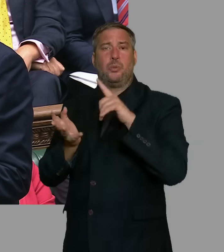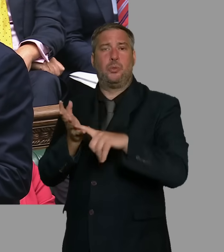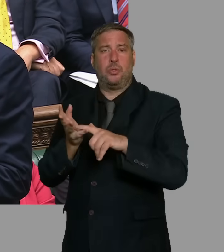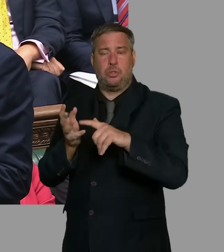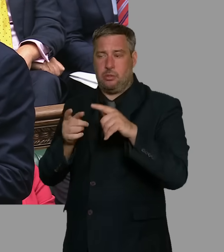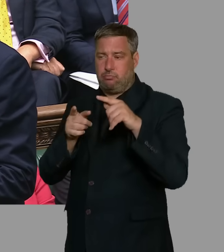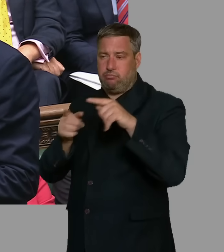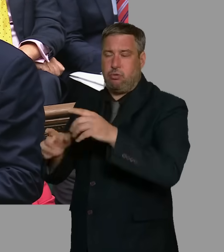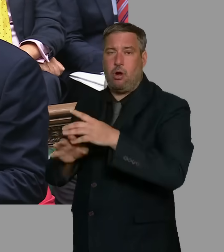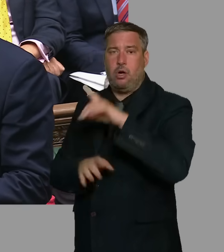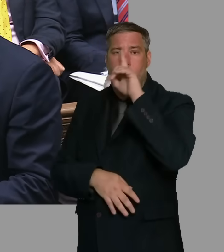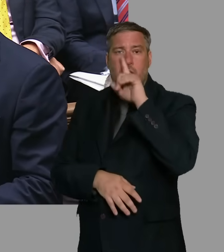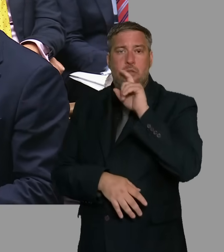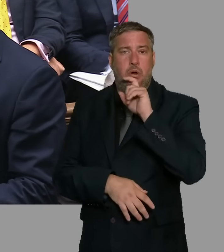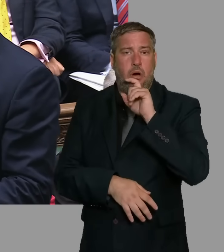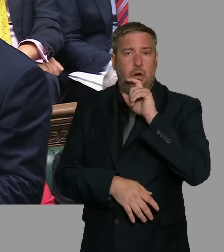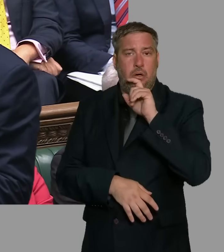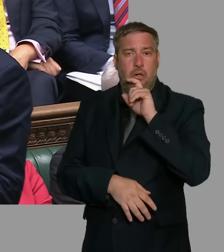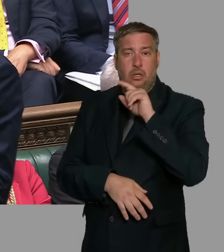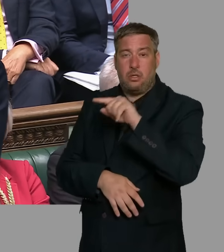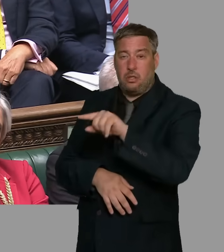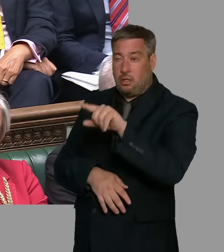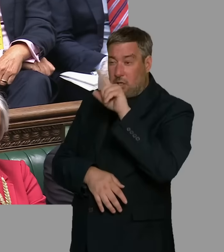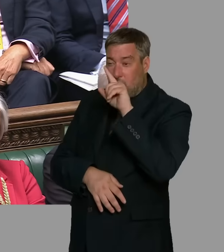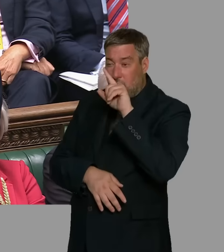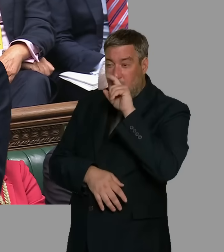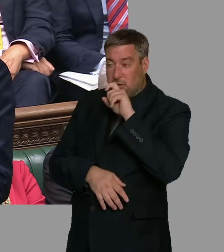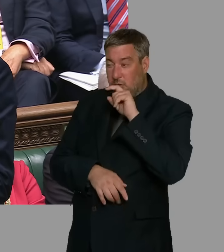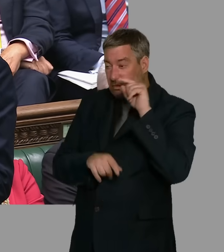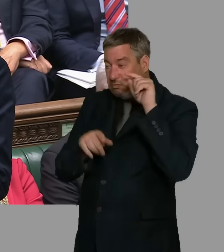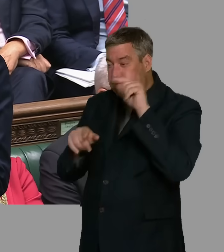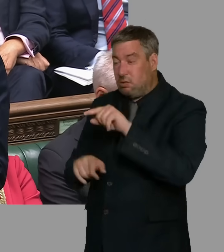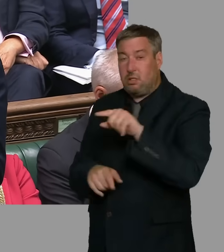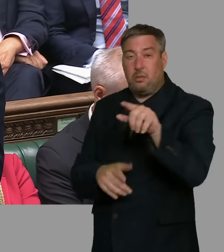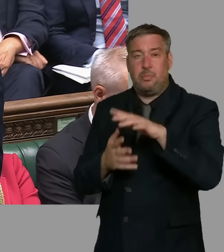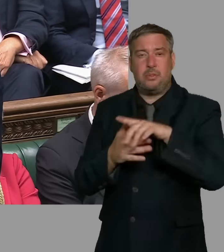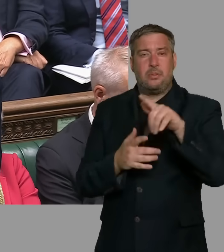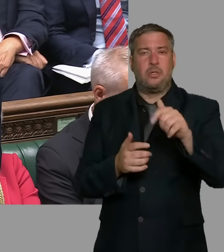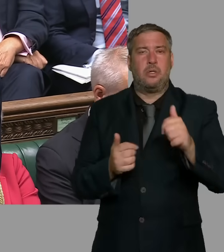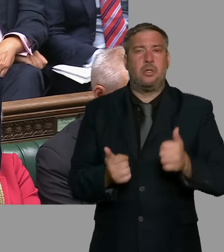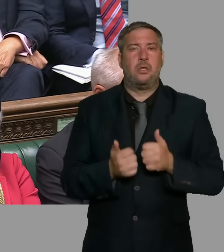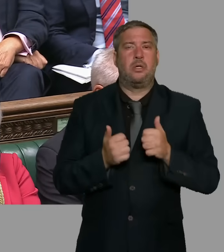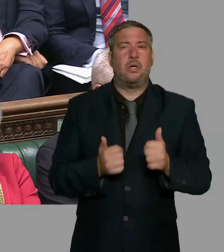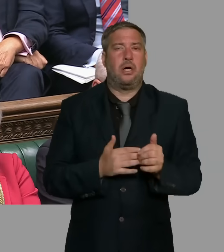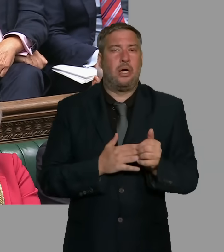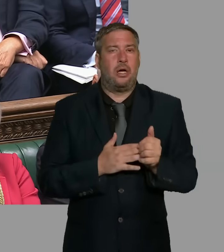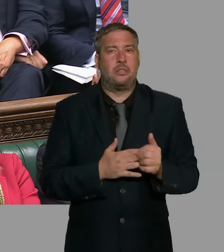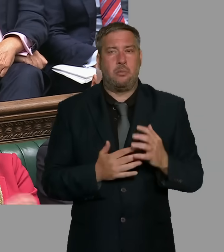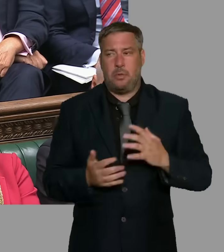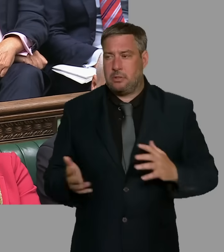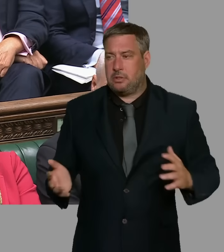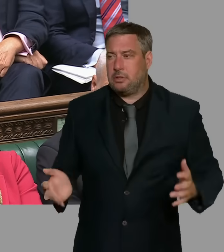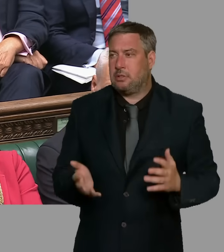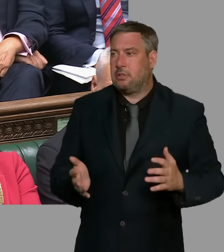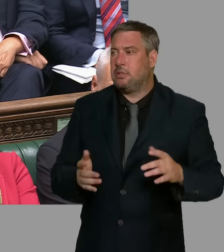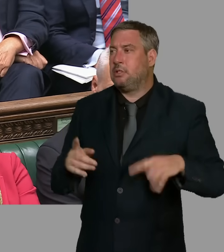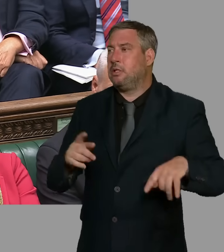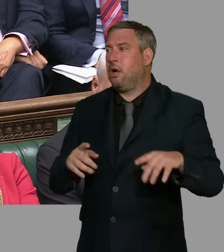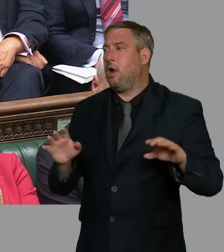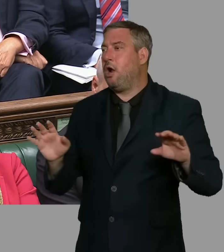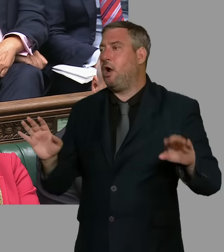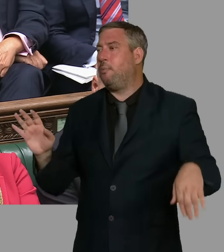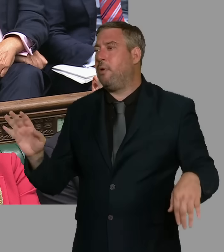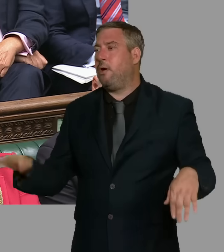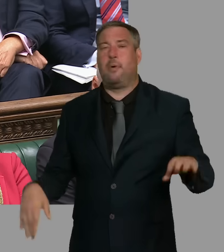President Herzog later today. On Suicide Prevention Day, Mr. Speaker, can I thank all working to prevent suicides, from